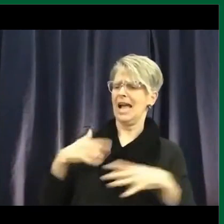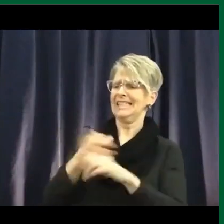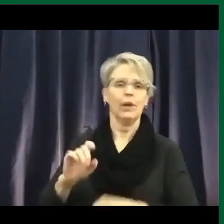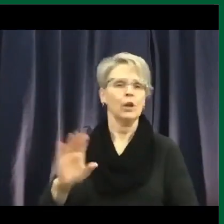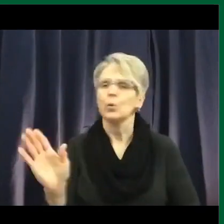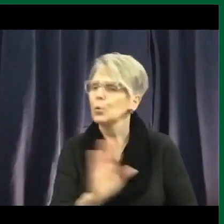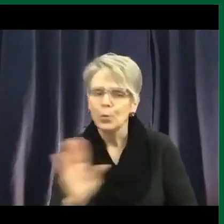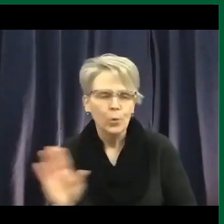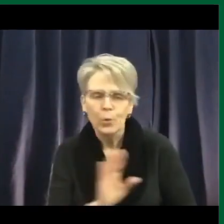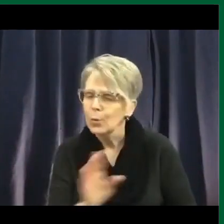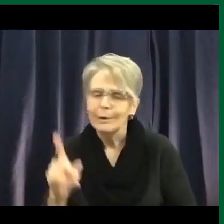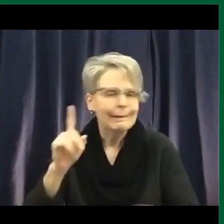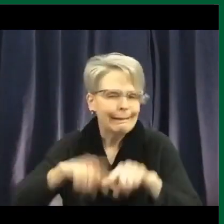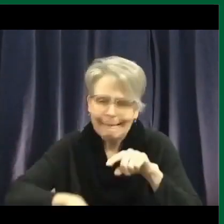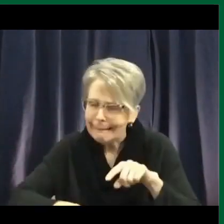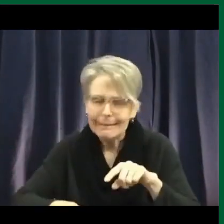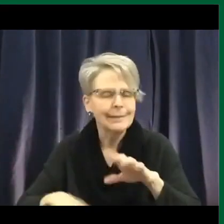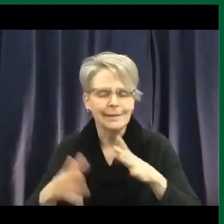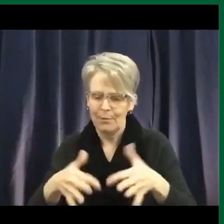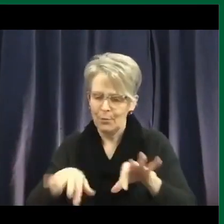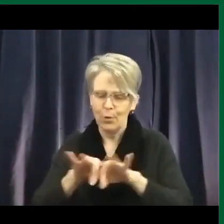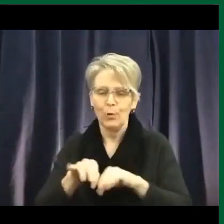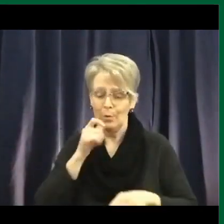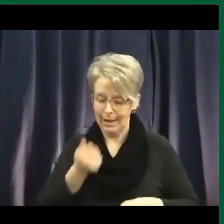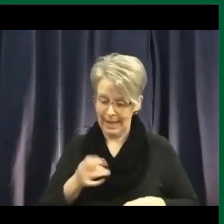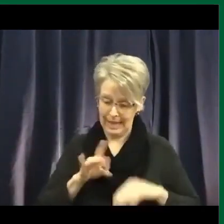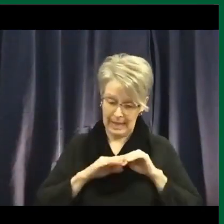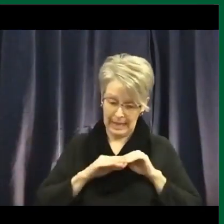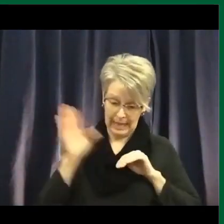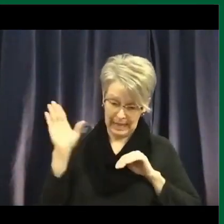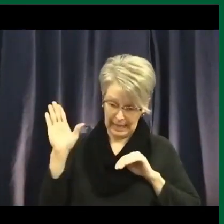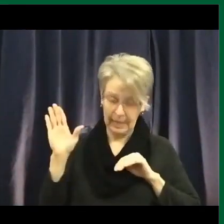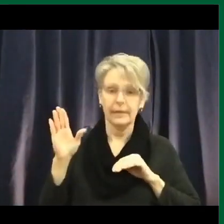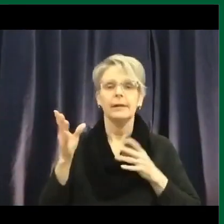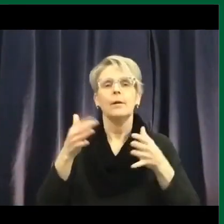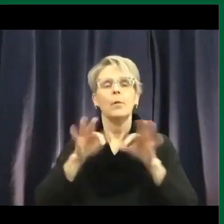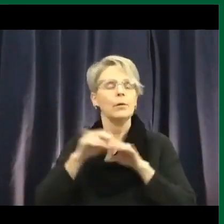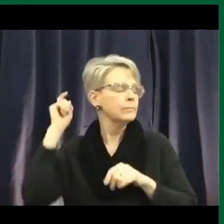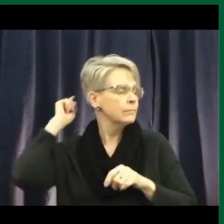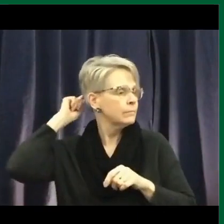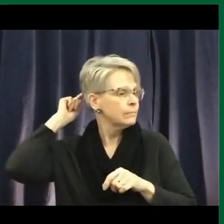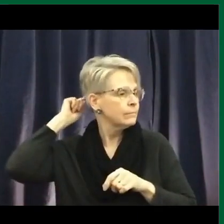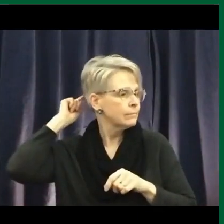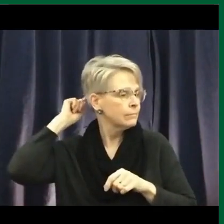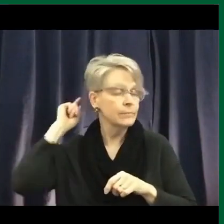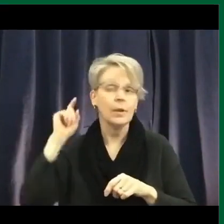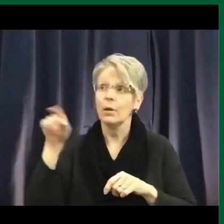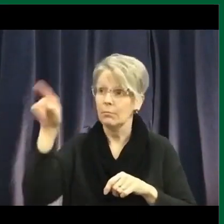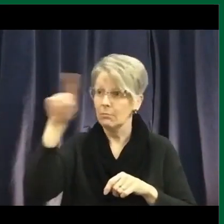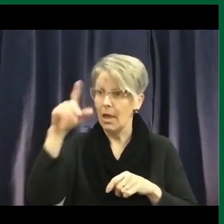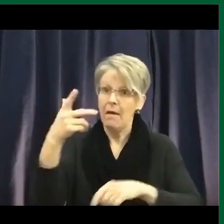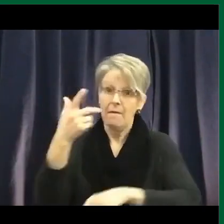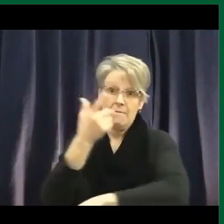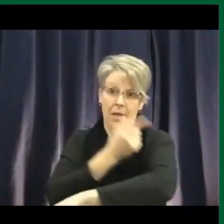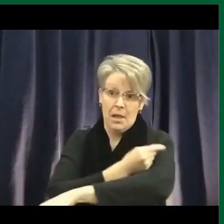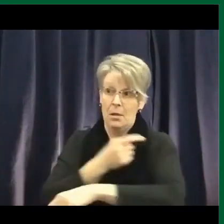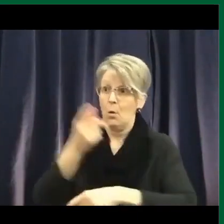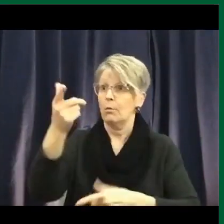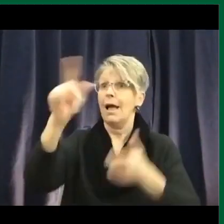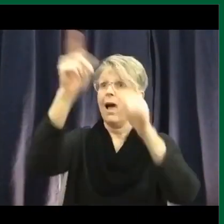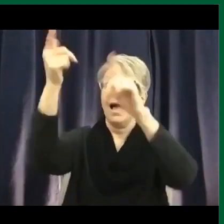important for even for all of us 18 and older to already have in our mind that as soon as vaccine becomes available, we're going to get vaccinated. And that's going to